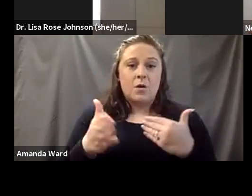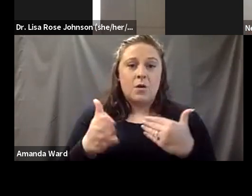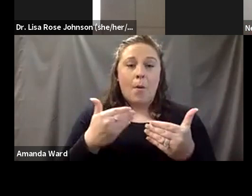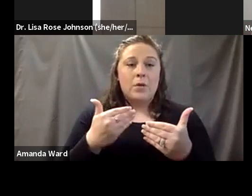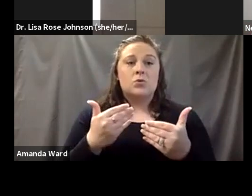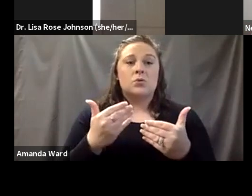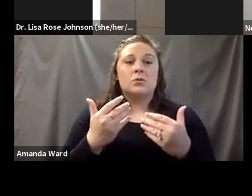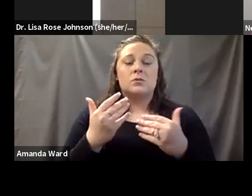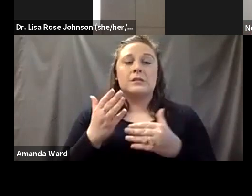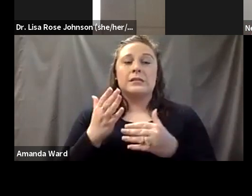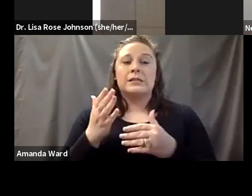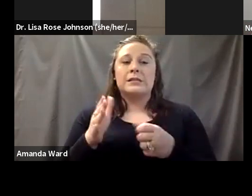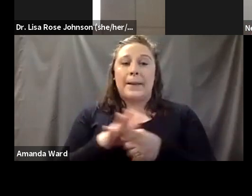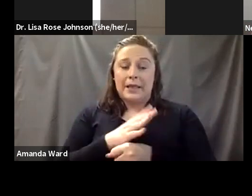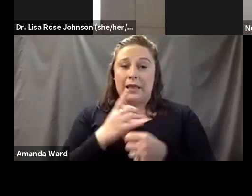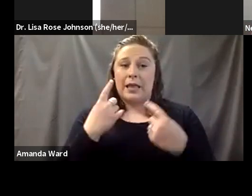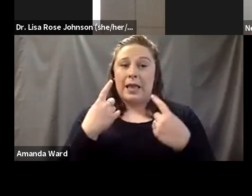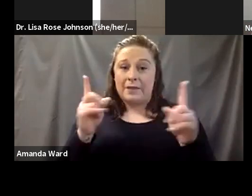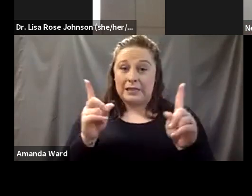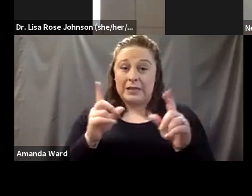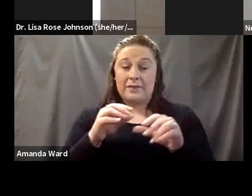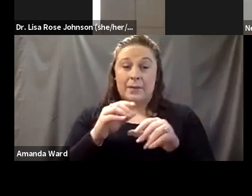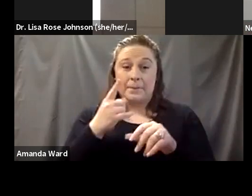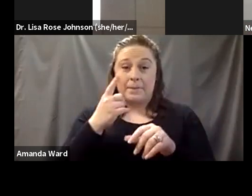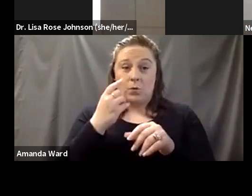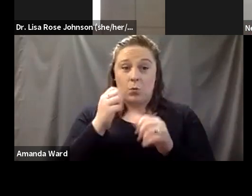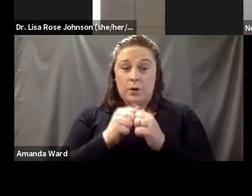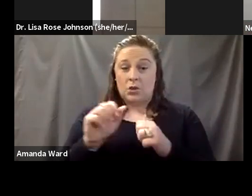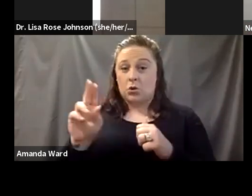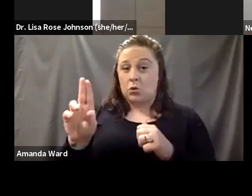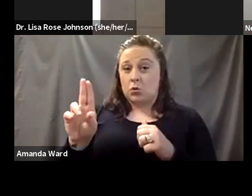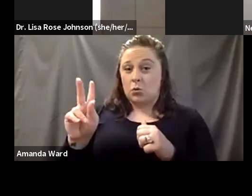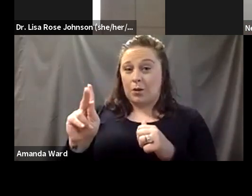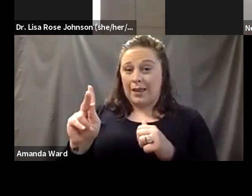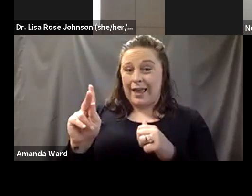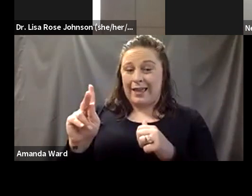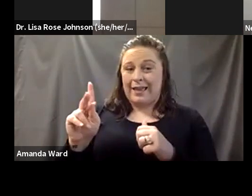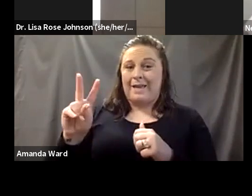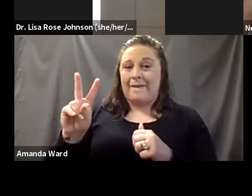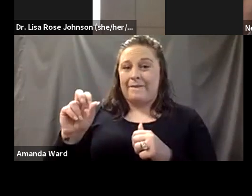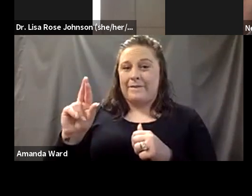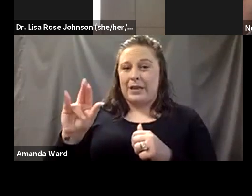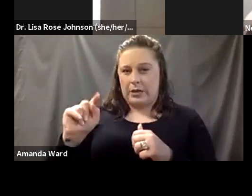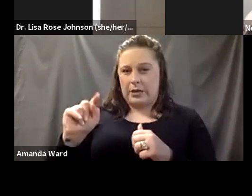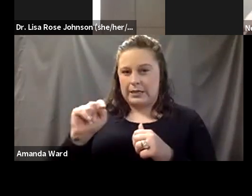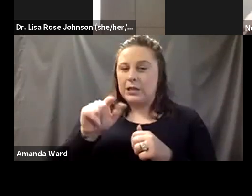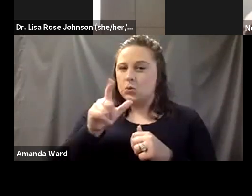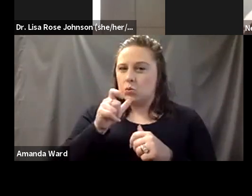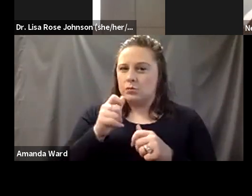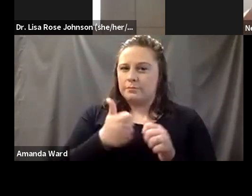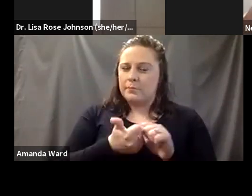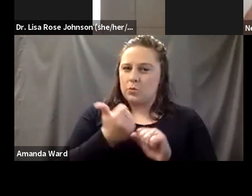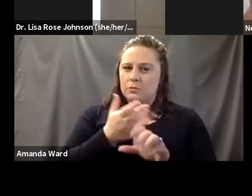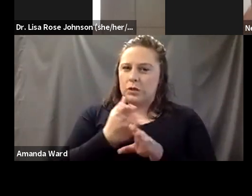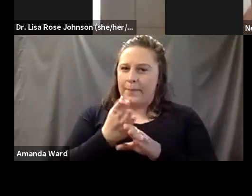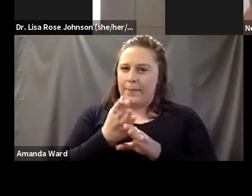completely effective against the UK variant, which is good because that's become the dominant one in the United States. They're slightly less